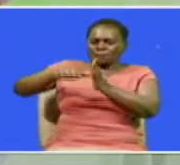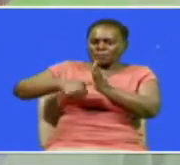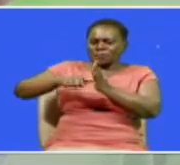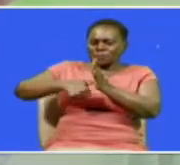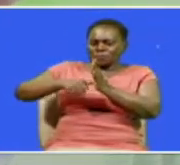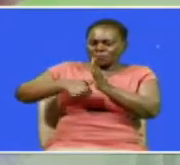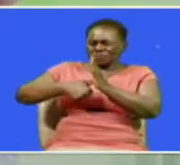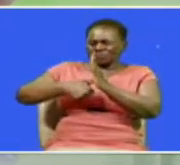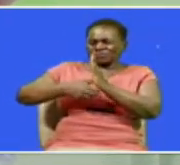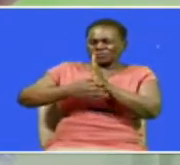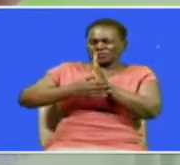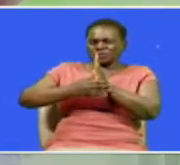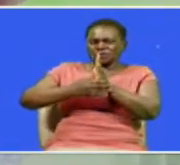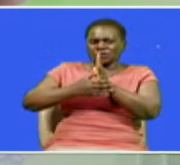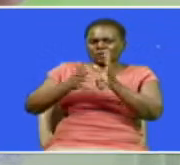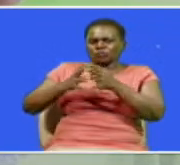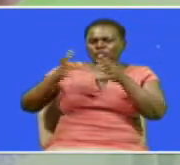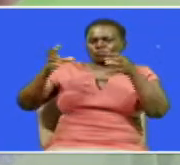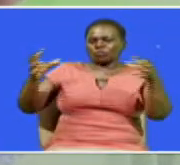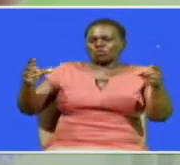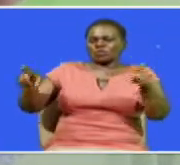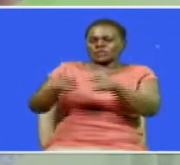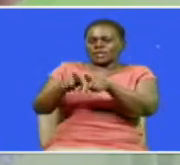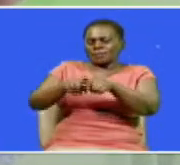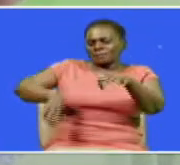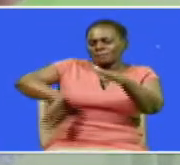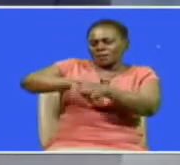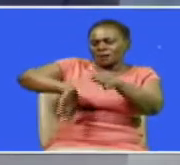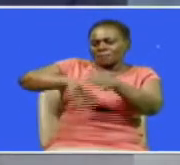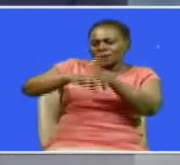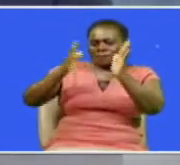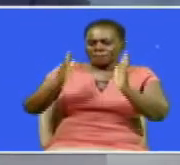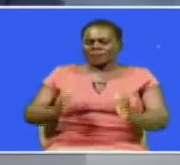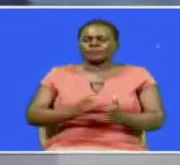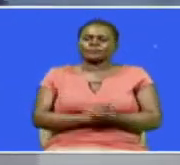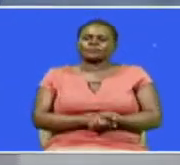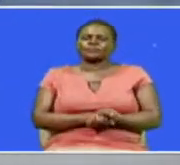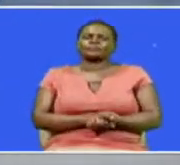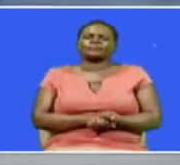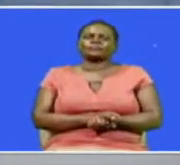zidi ku grow ka footballer. Wow.